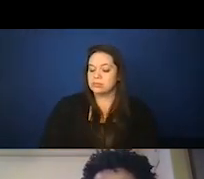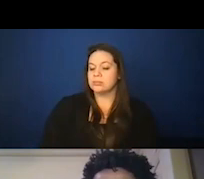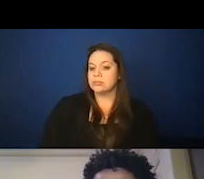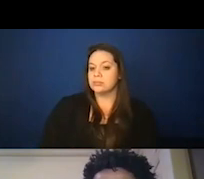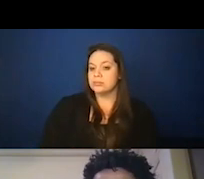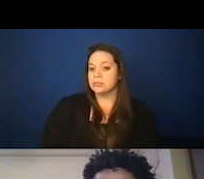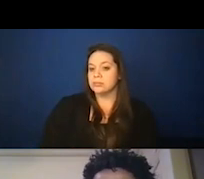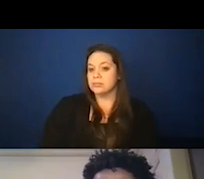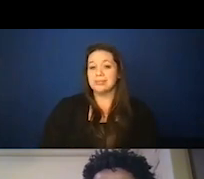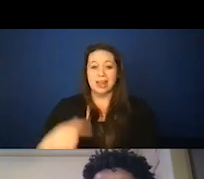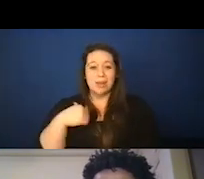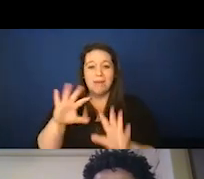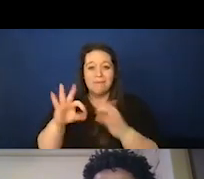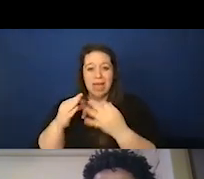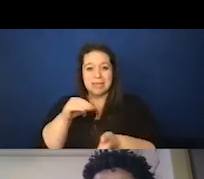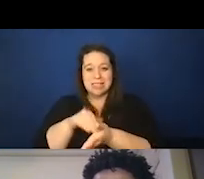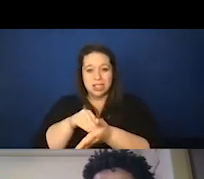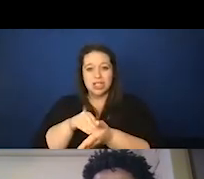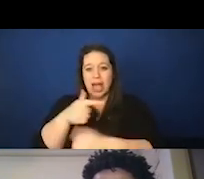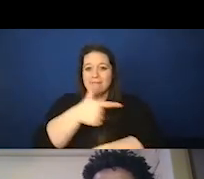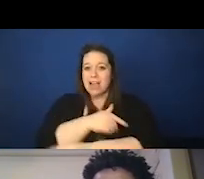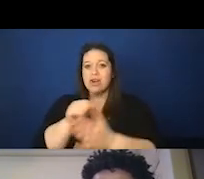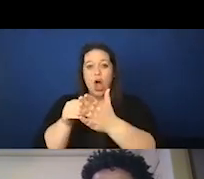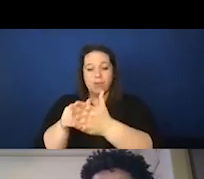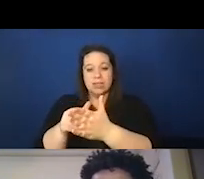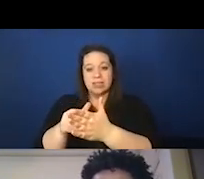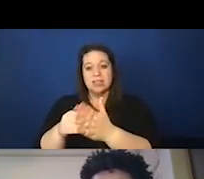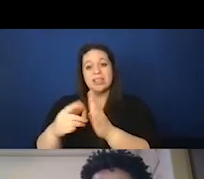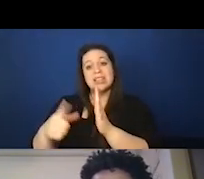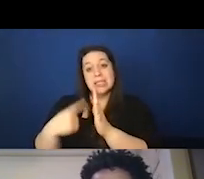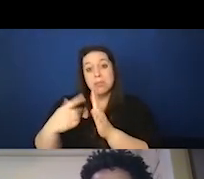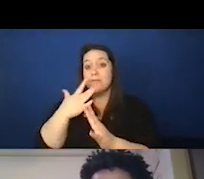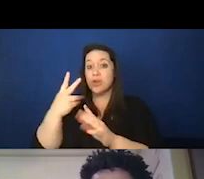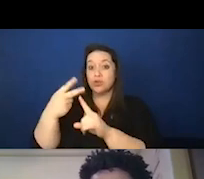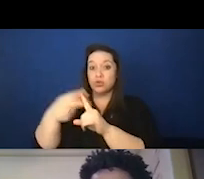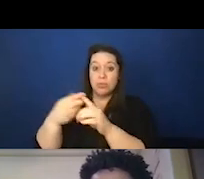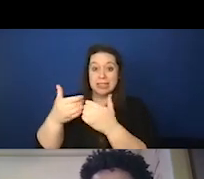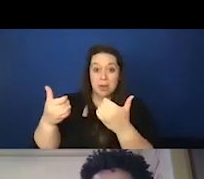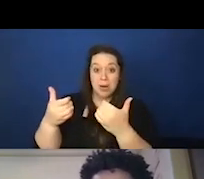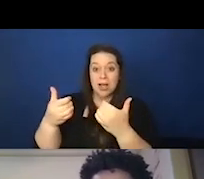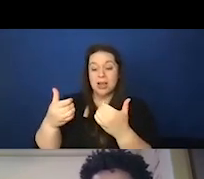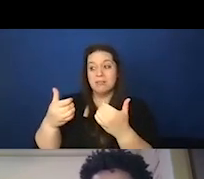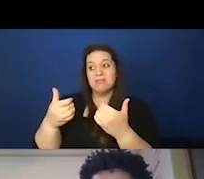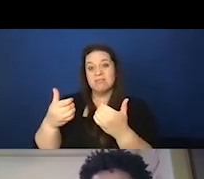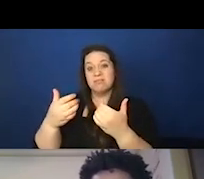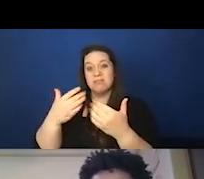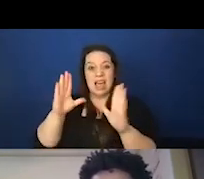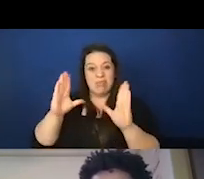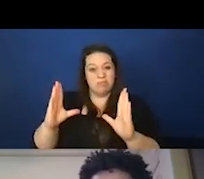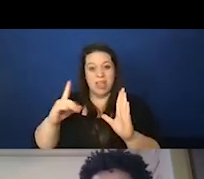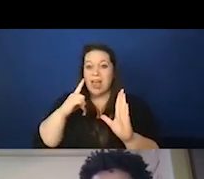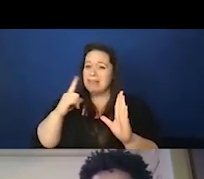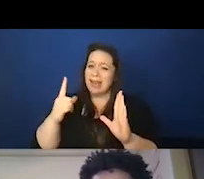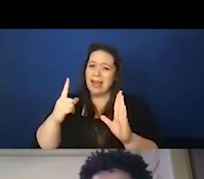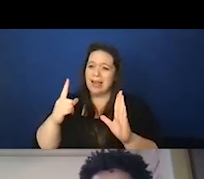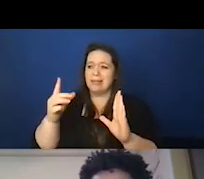physician, we do a lot of vaccinations. Sometimes we want 2 months, but we don't get 2 months. We may get 3 months. People's lives change.